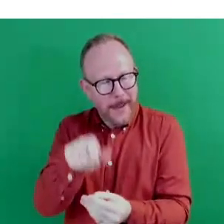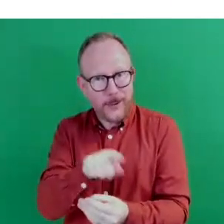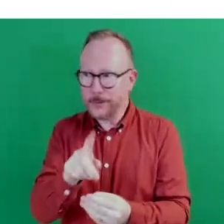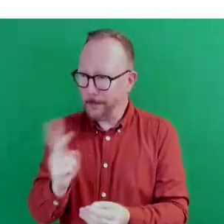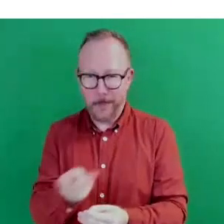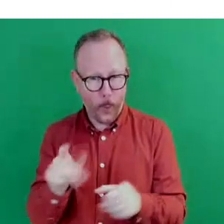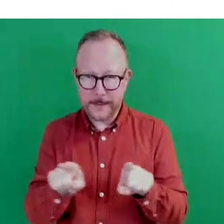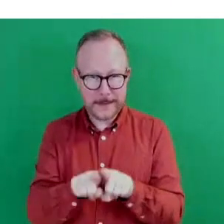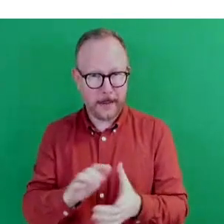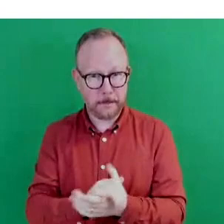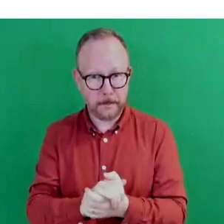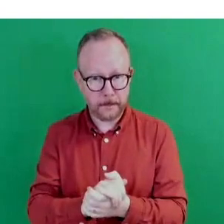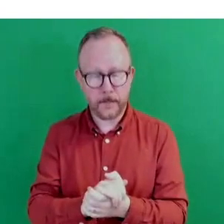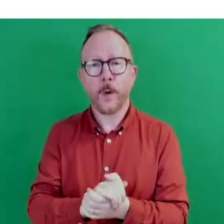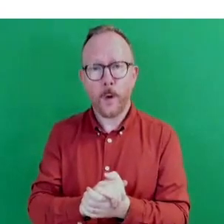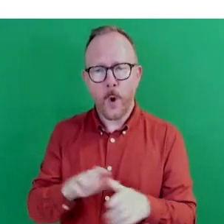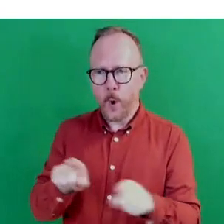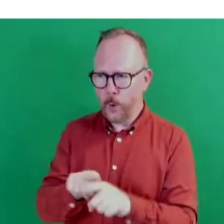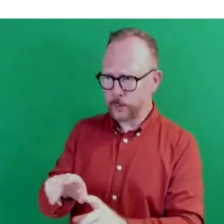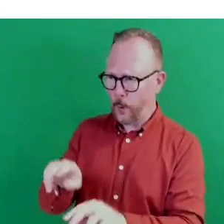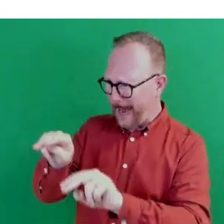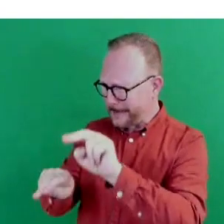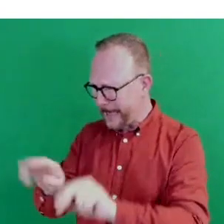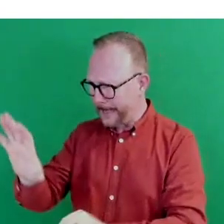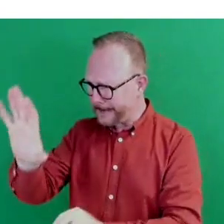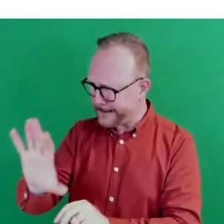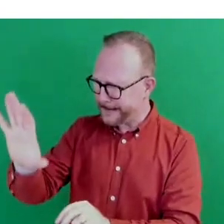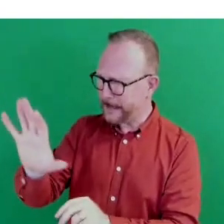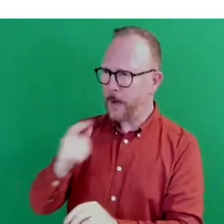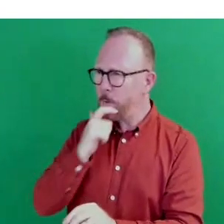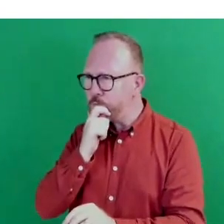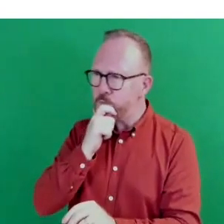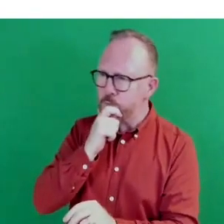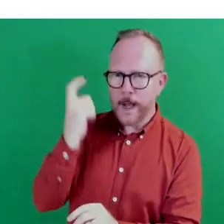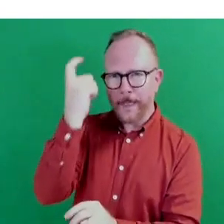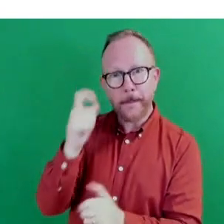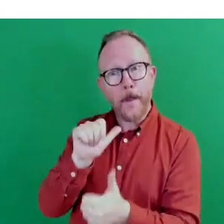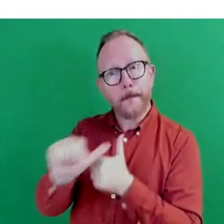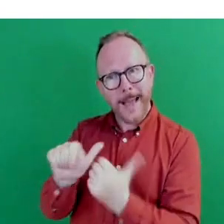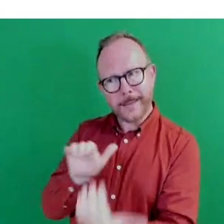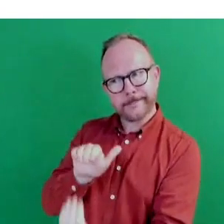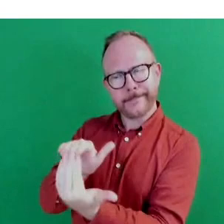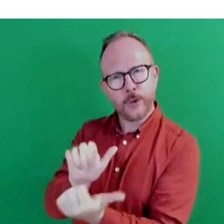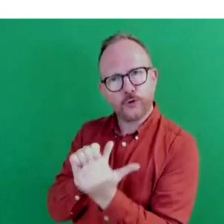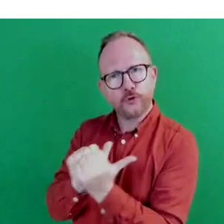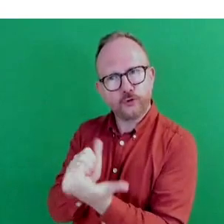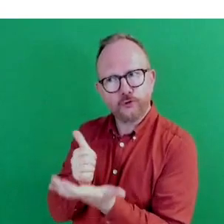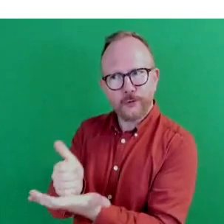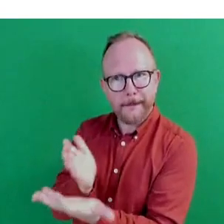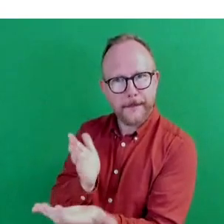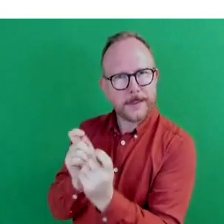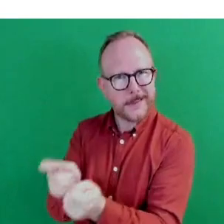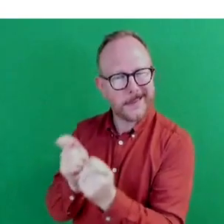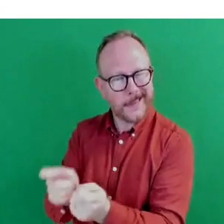appropriate evidence-based or appropriate NICE recommended treatments for those individuals that you're working with. But of course, as I've mentioned, that